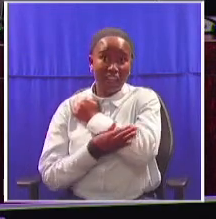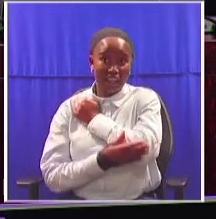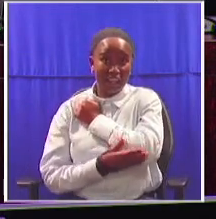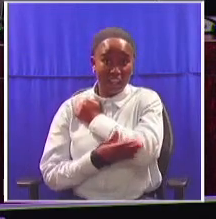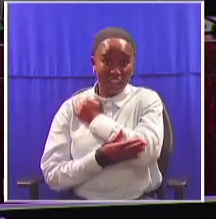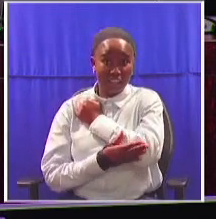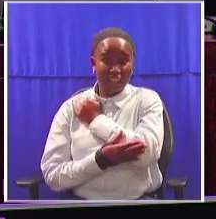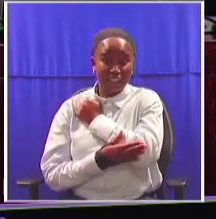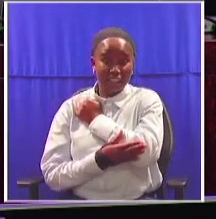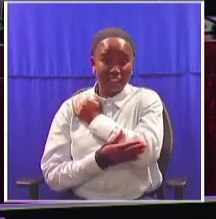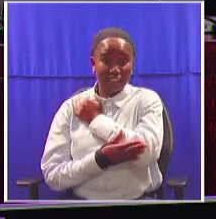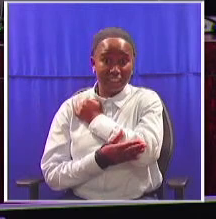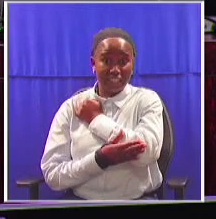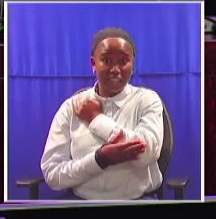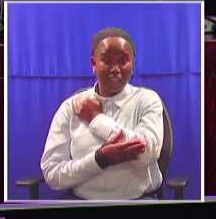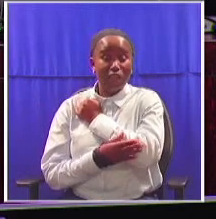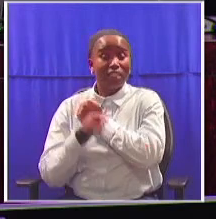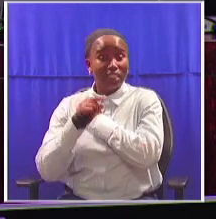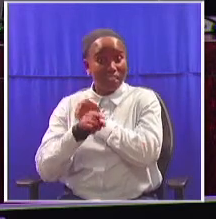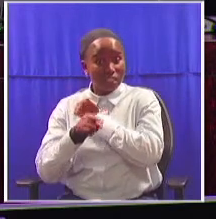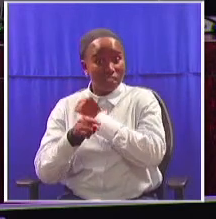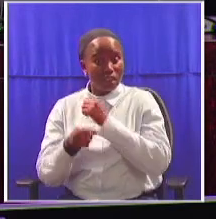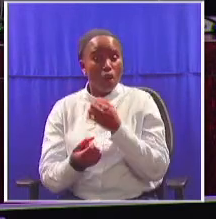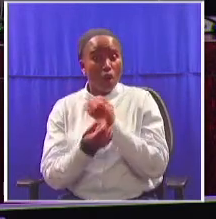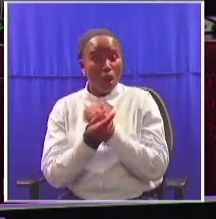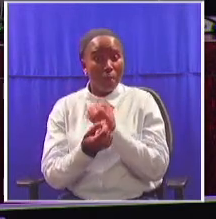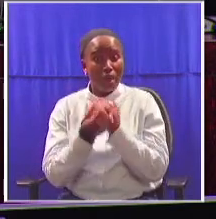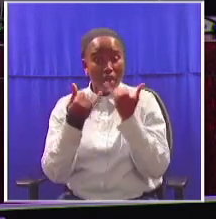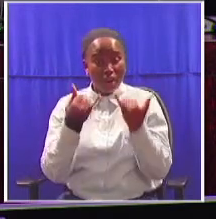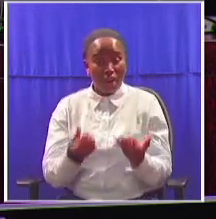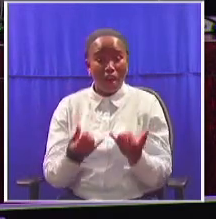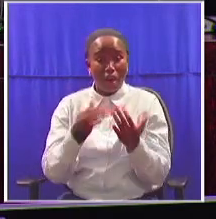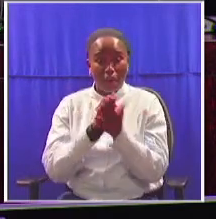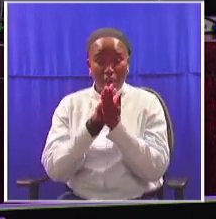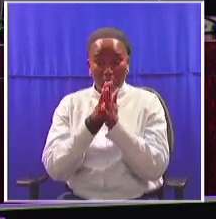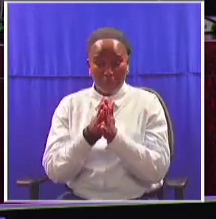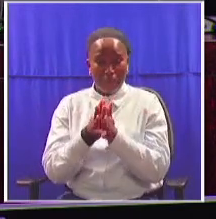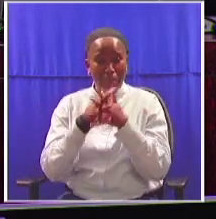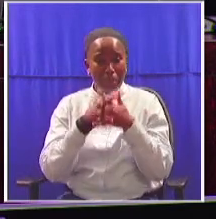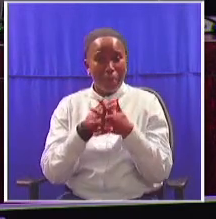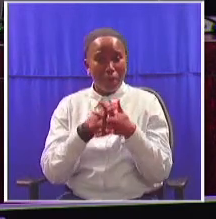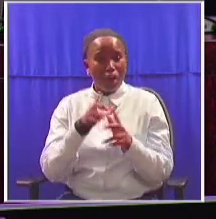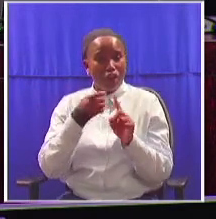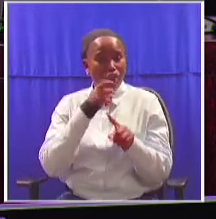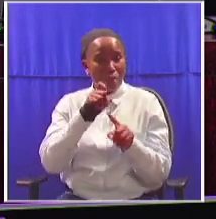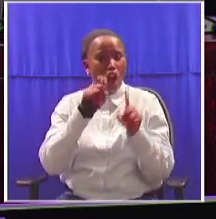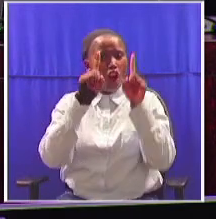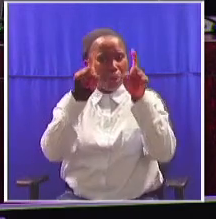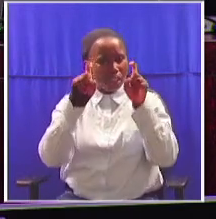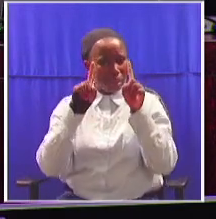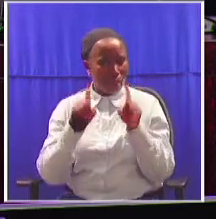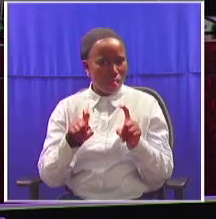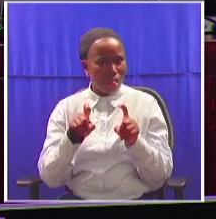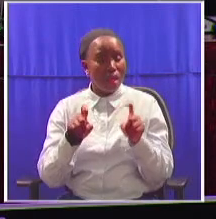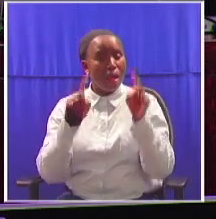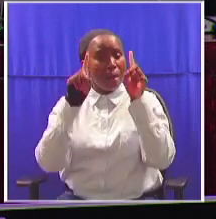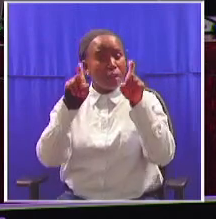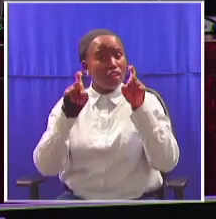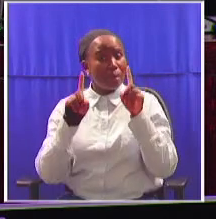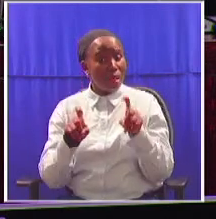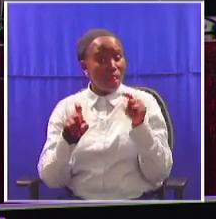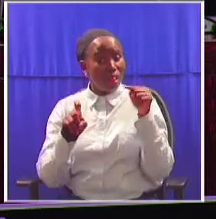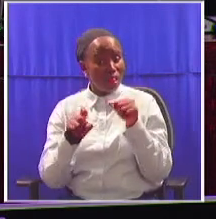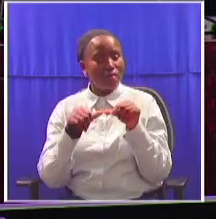neutrality, is rooted in the Bandung principles, which continue to guide